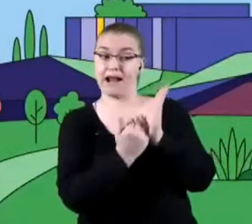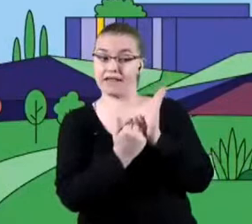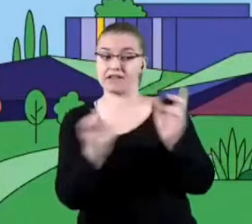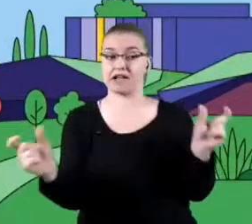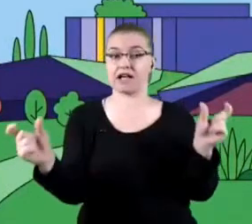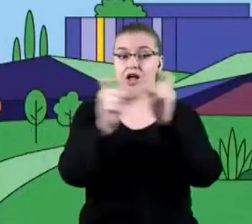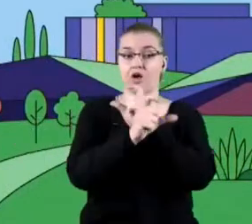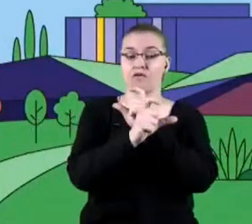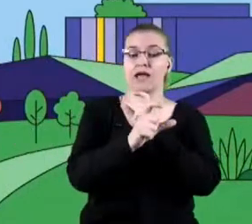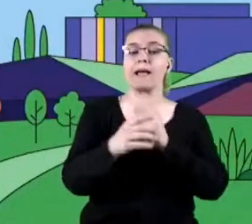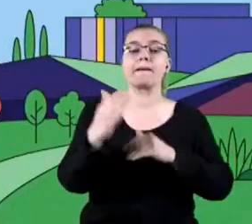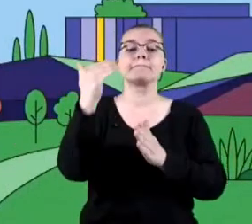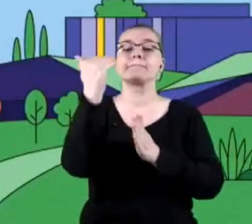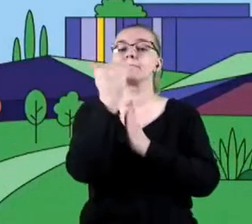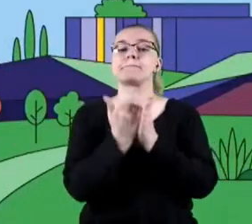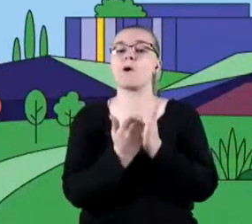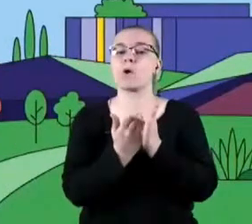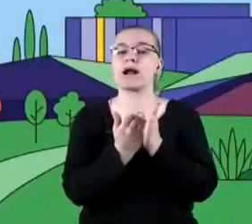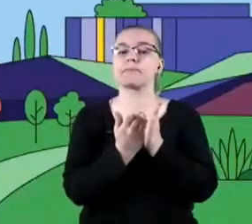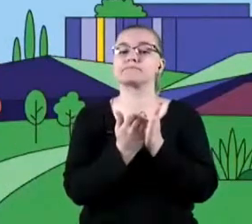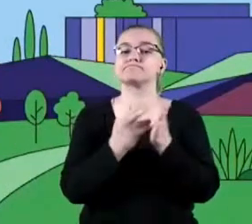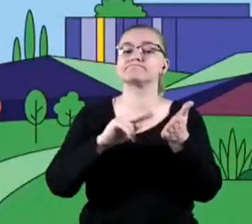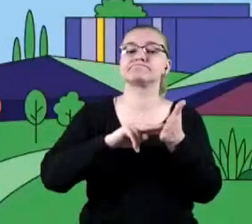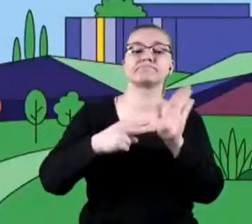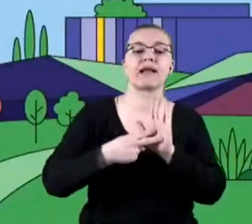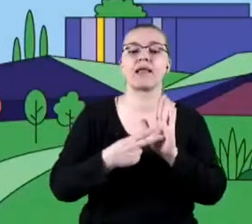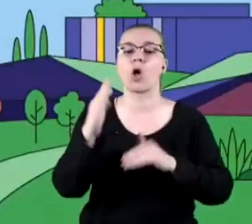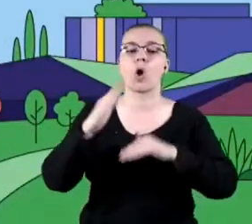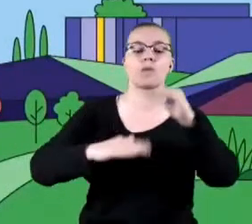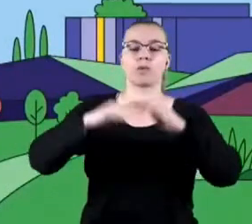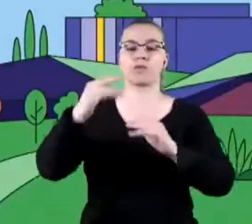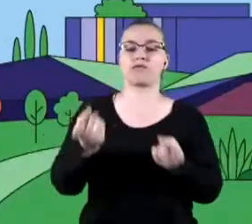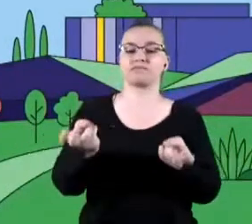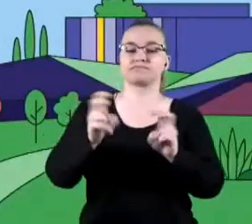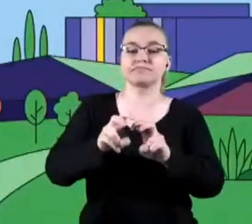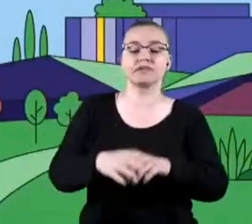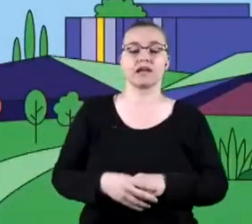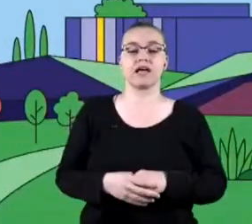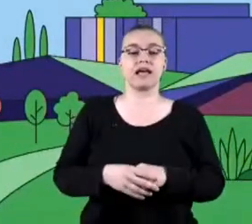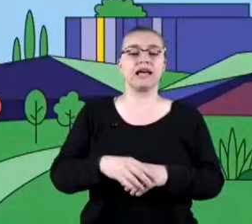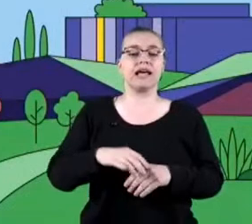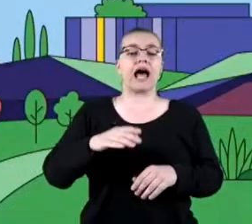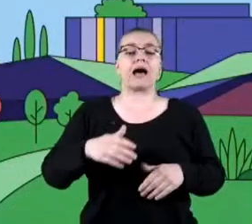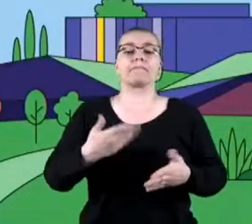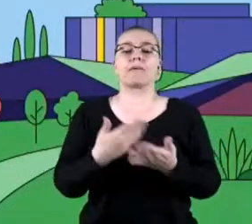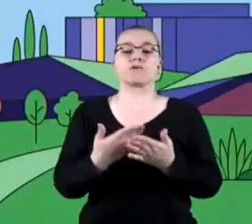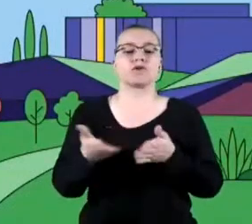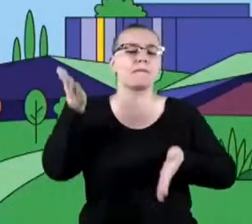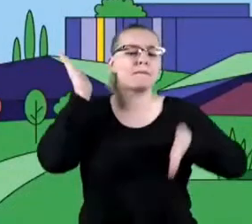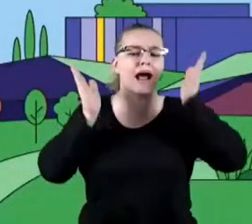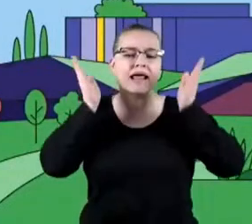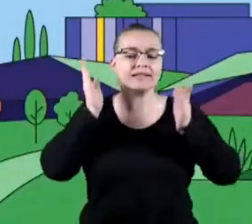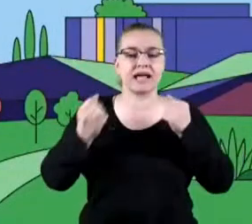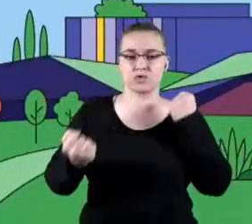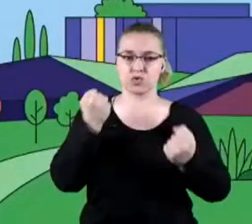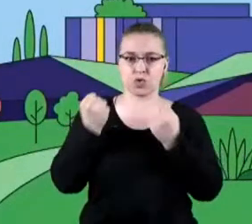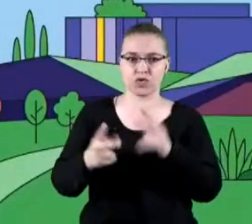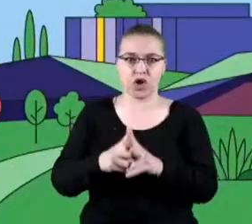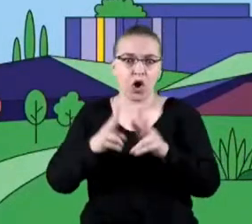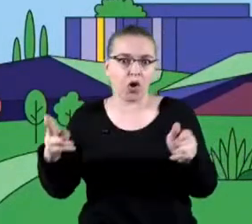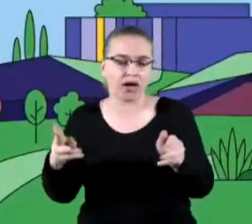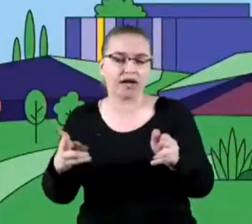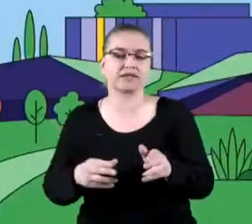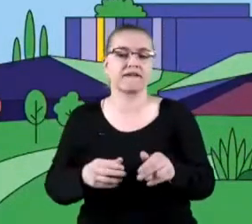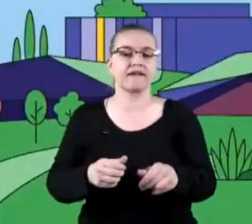designed to help Malaysia went through the trying period of COVID. From the phase 1 of total movement